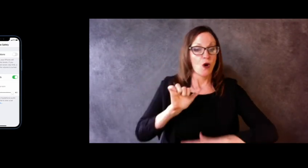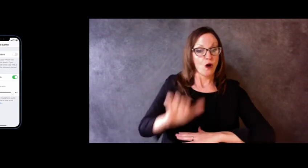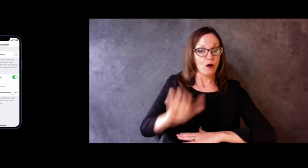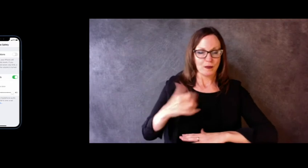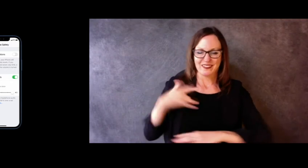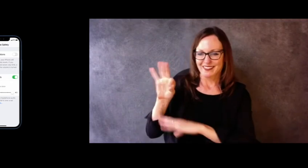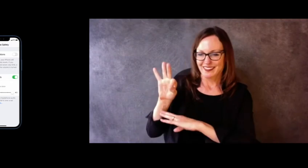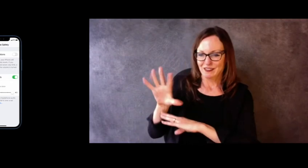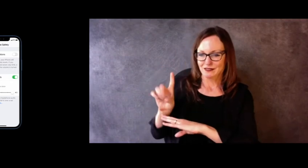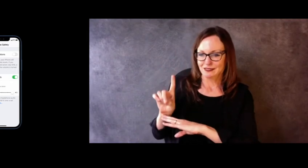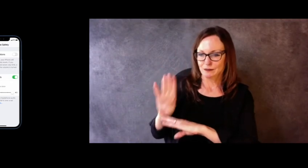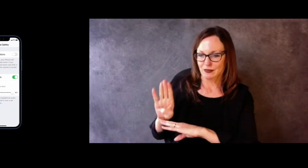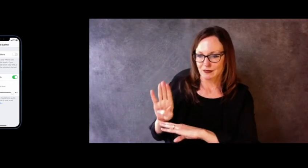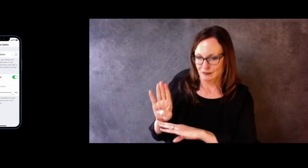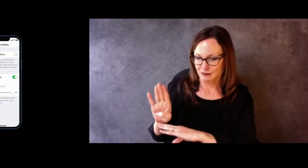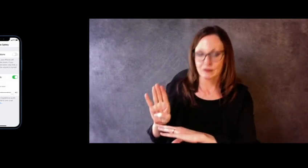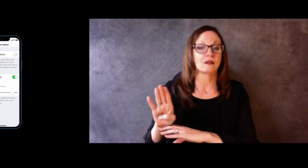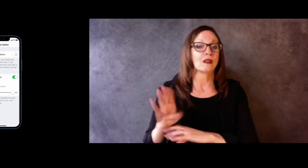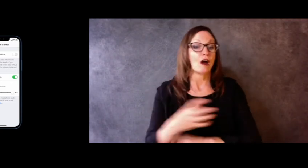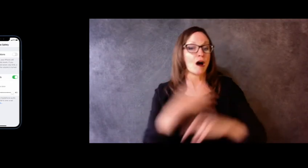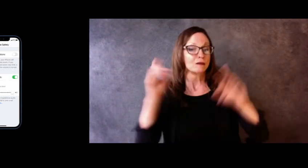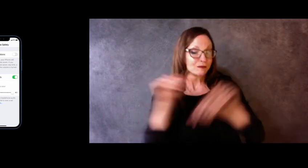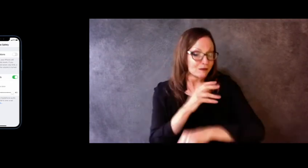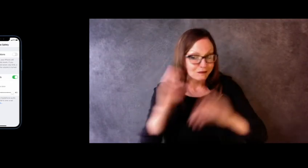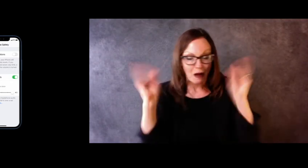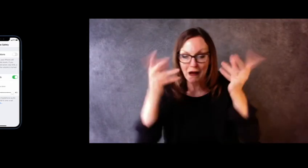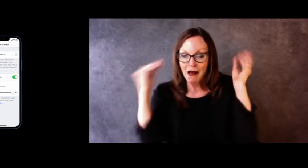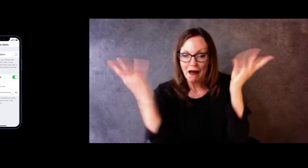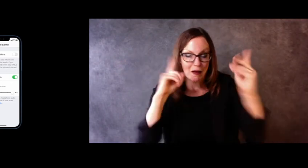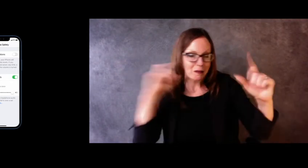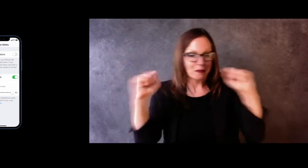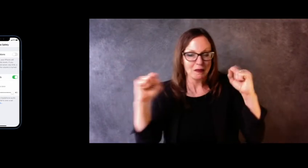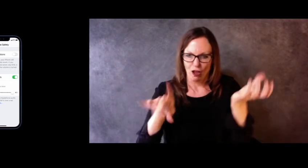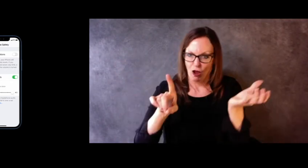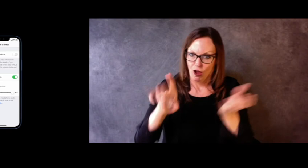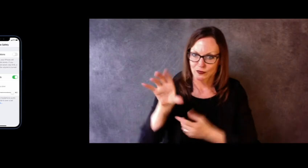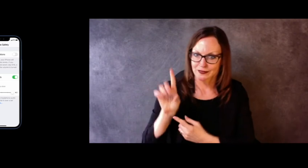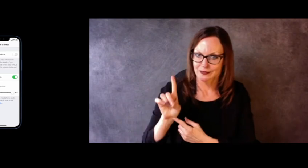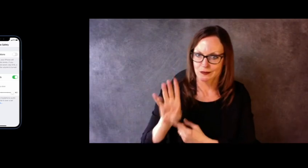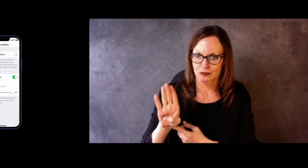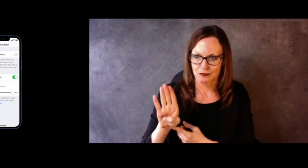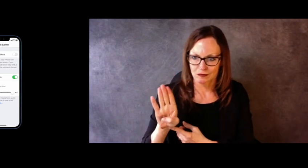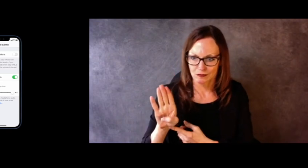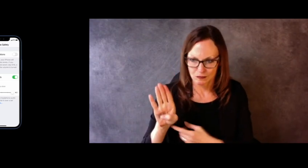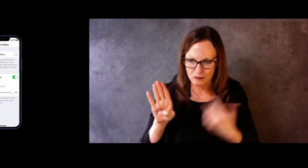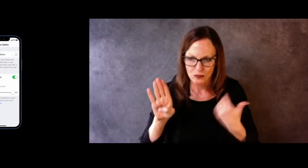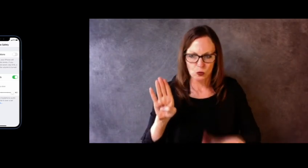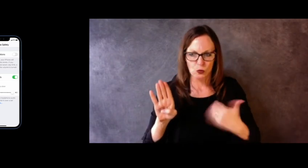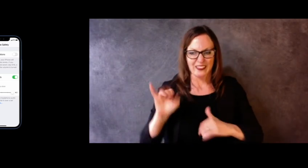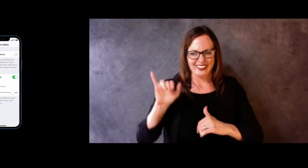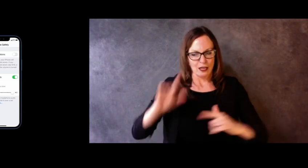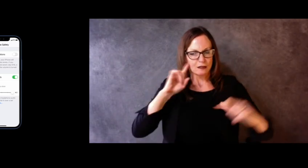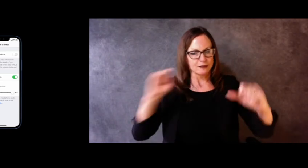decibels, as loud as an ambulance siren. The headphone audio levels are automatically sent to health, and you